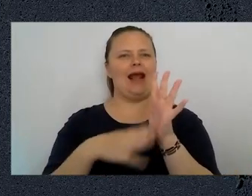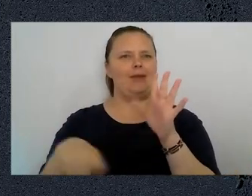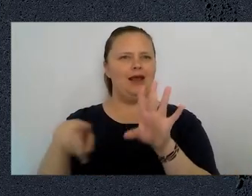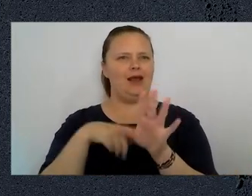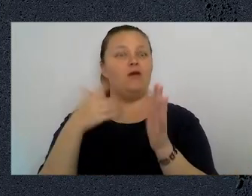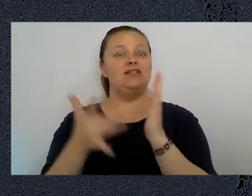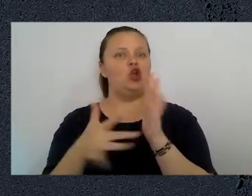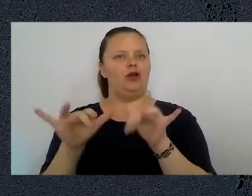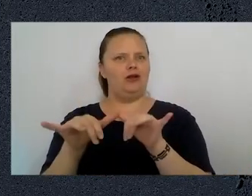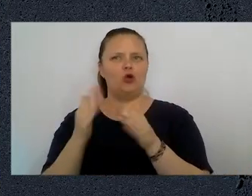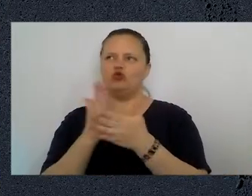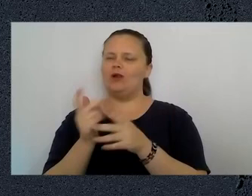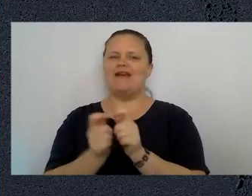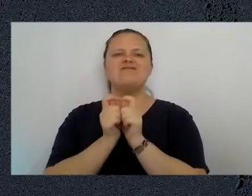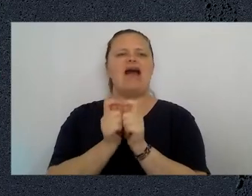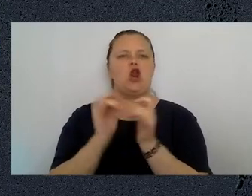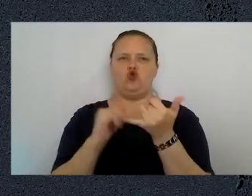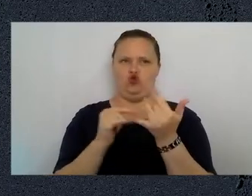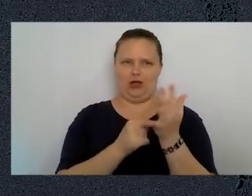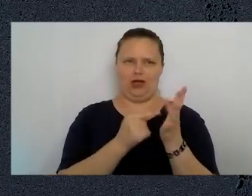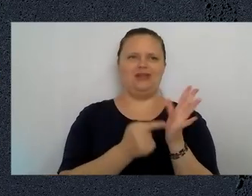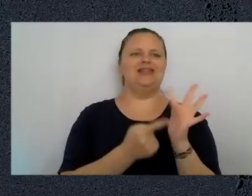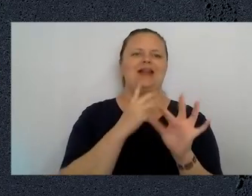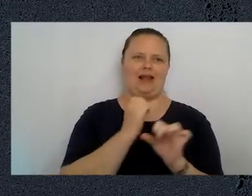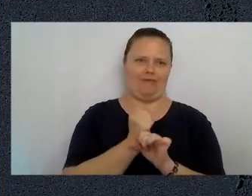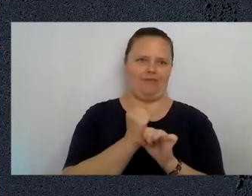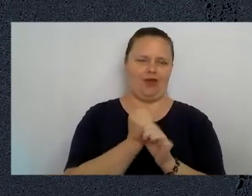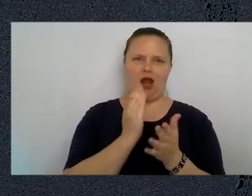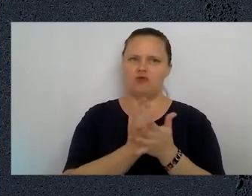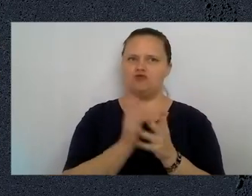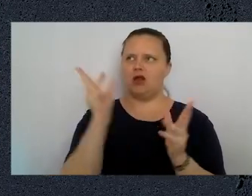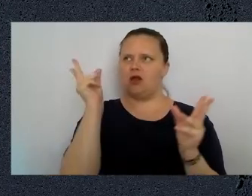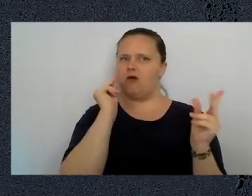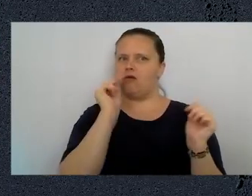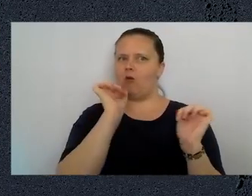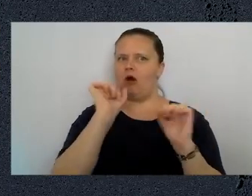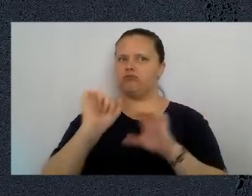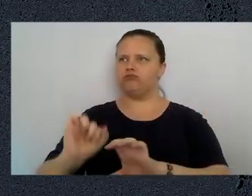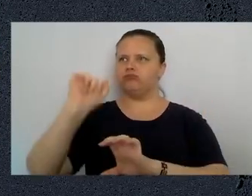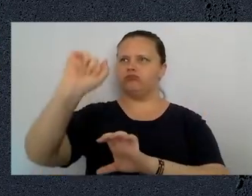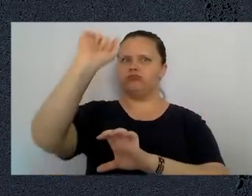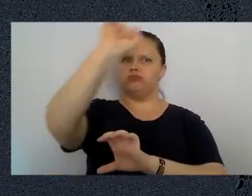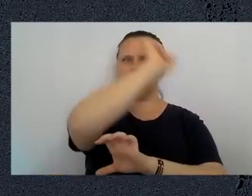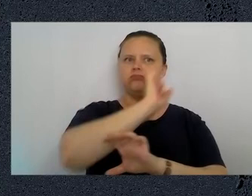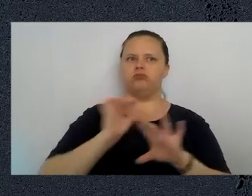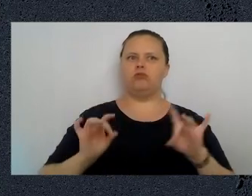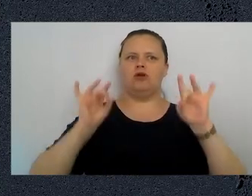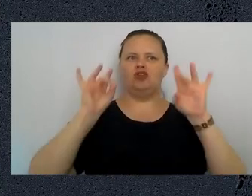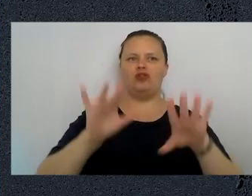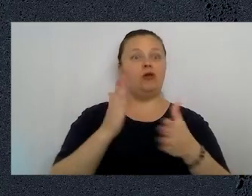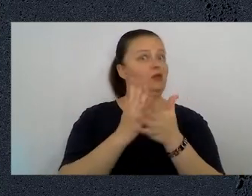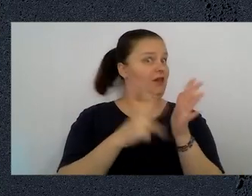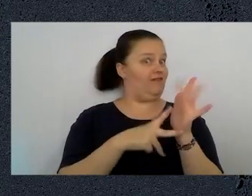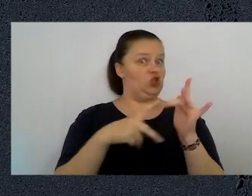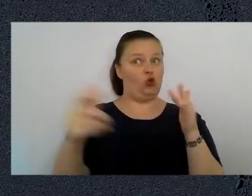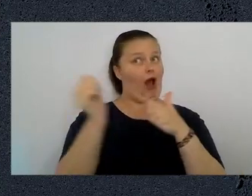state governments do. And we are tuned in to what each state government's doing. And Victoria's leading in this space. And so I